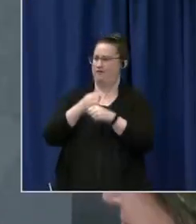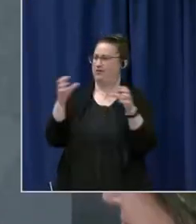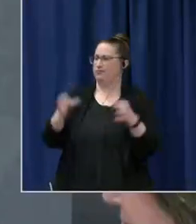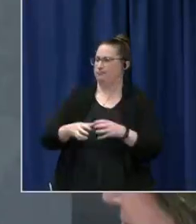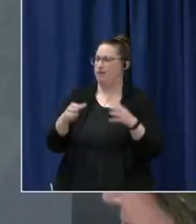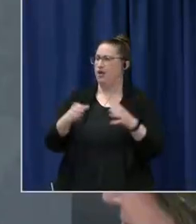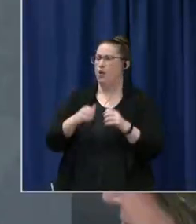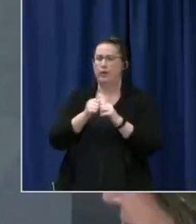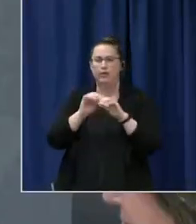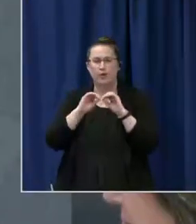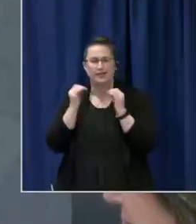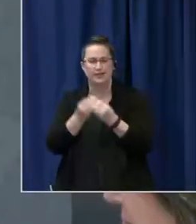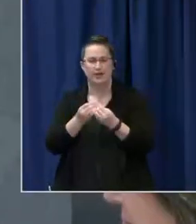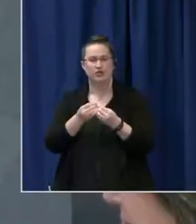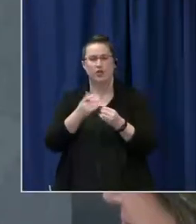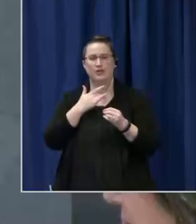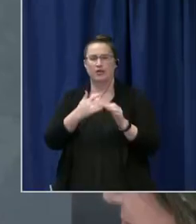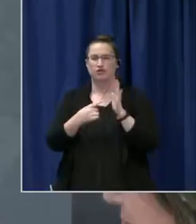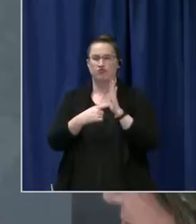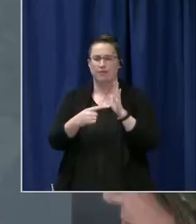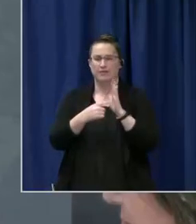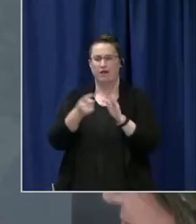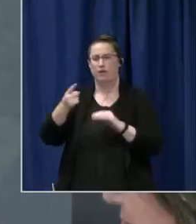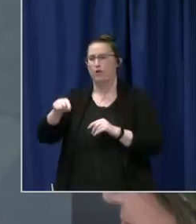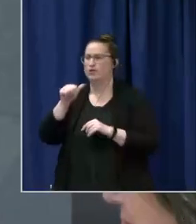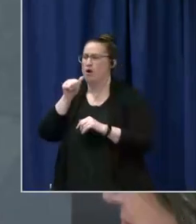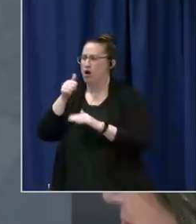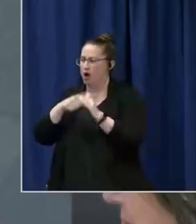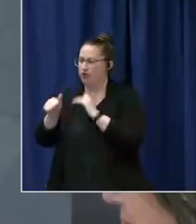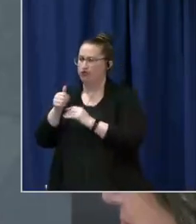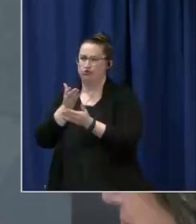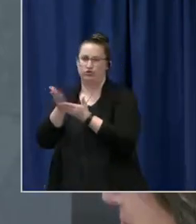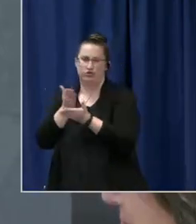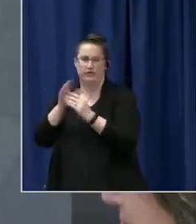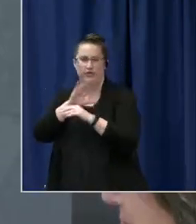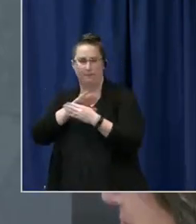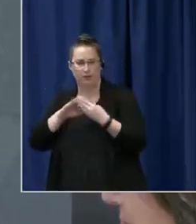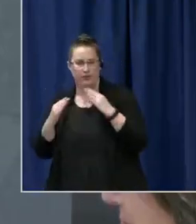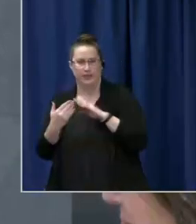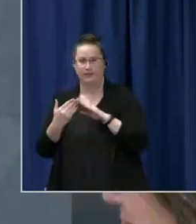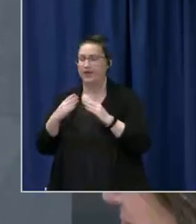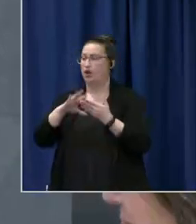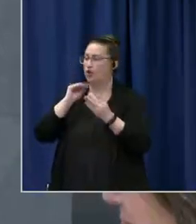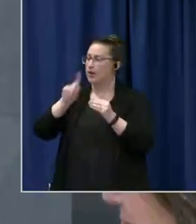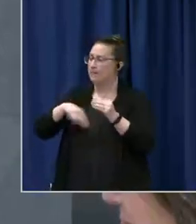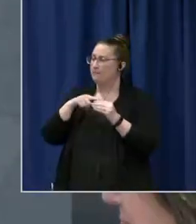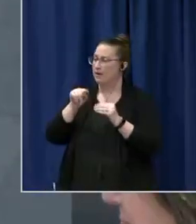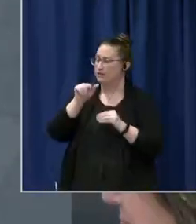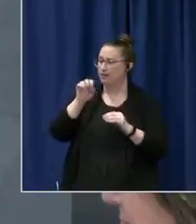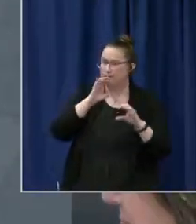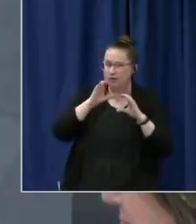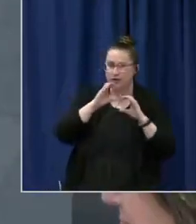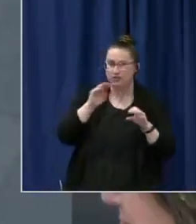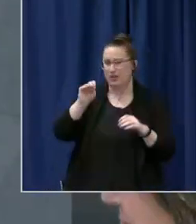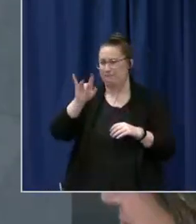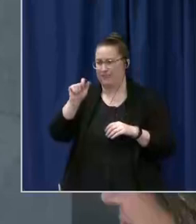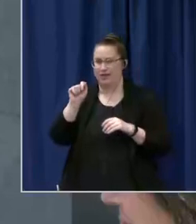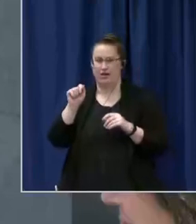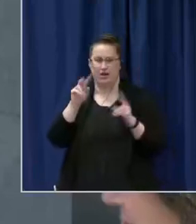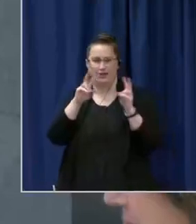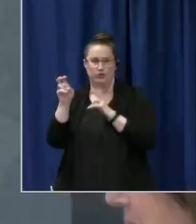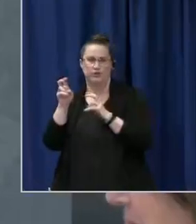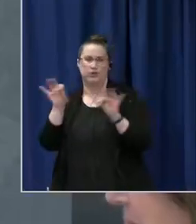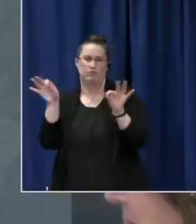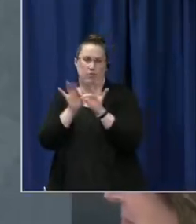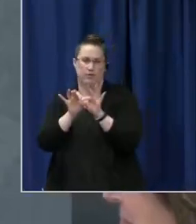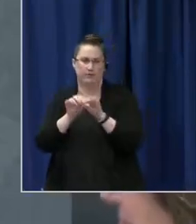organizations representing historically underserved communities and to learn about the telecommunications and media issues that matter to them.